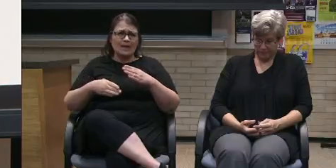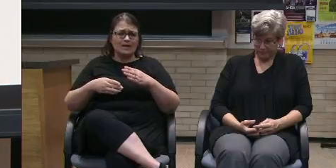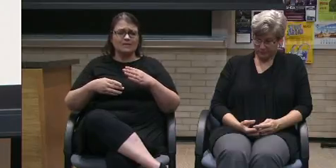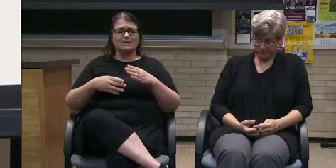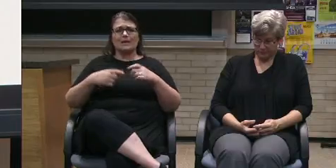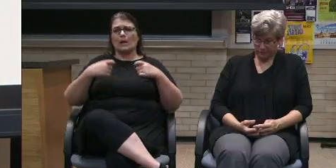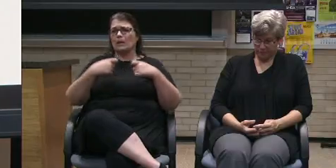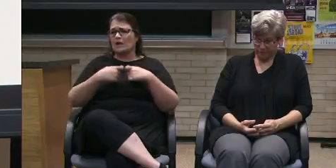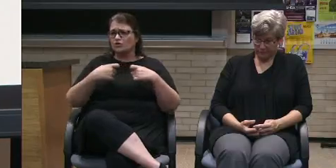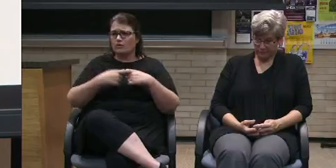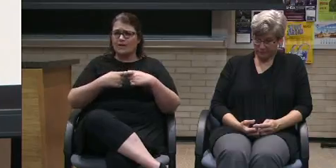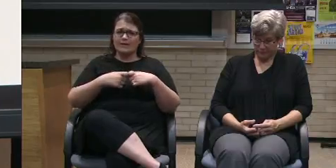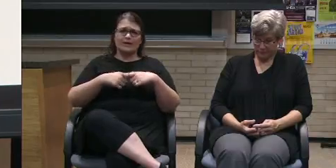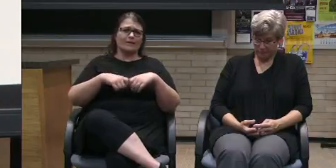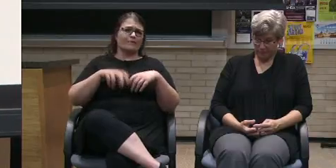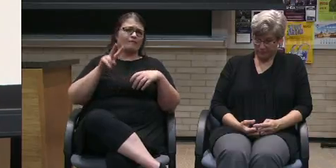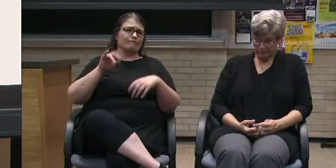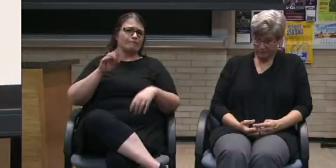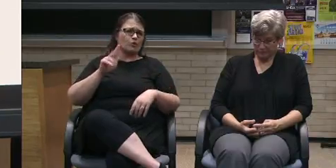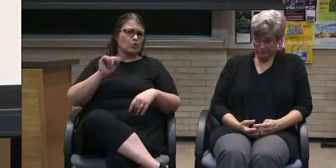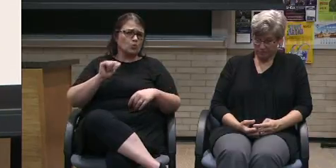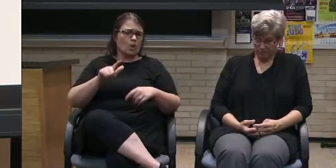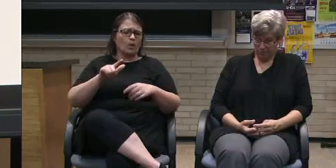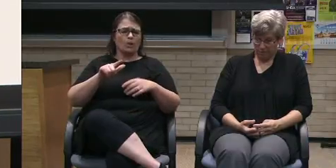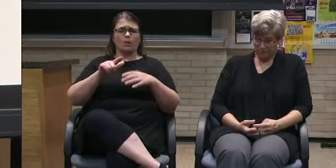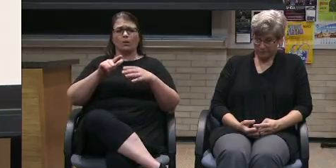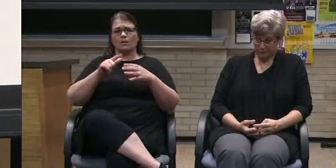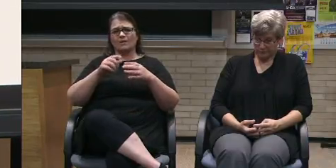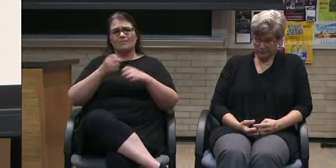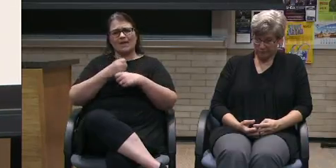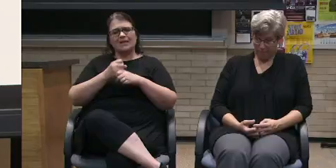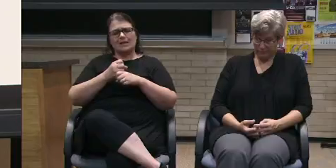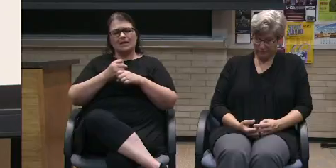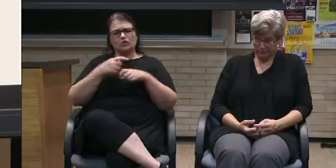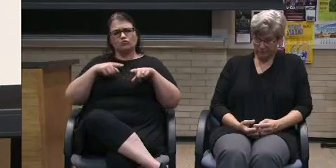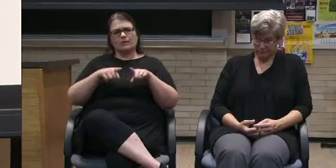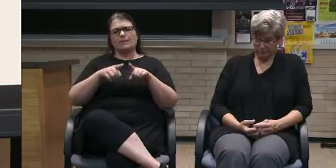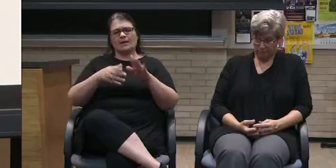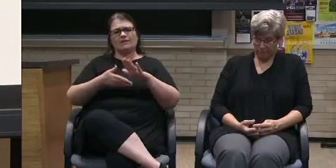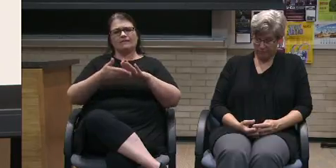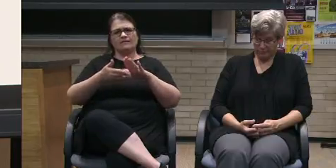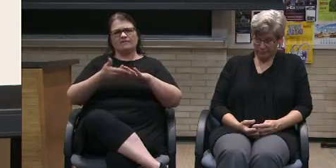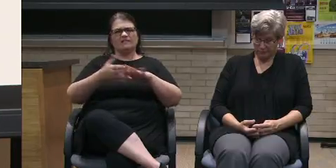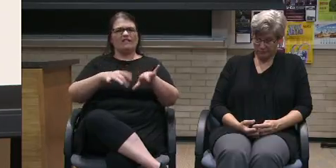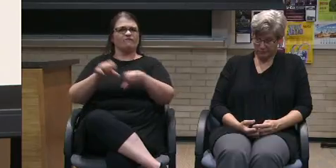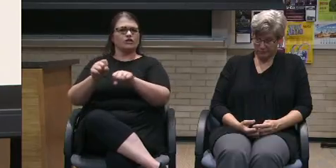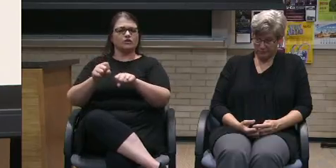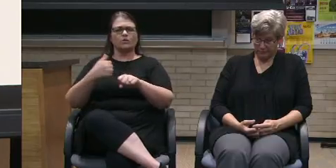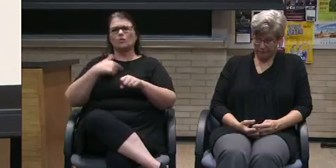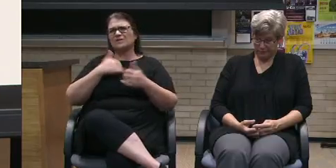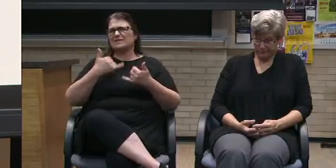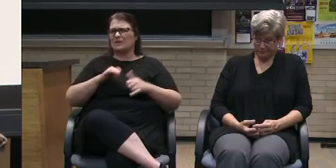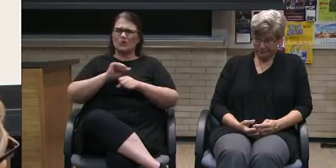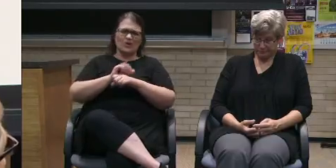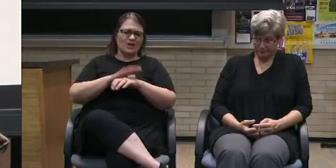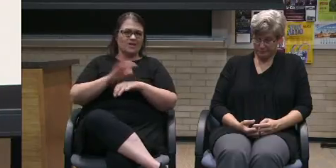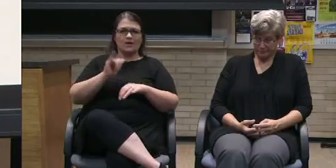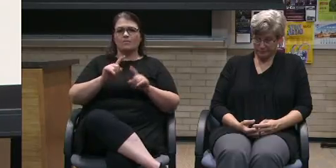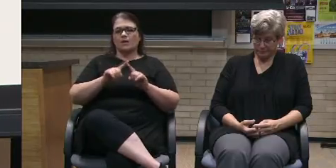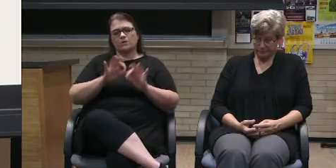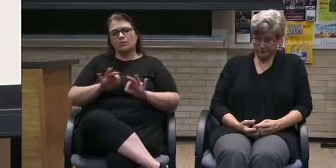or virtual contact, again, streamlined and efficient. And we're still working at that, but it's important work